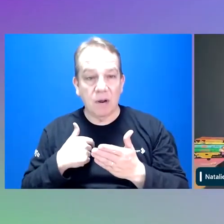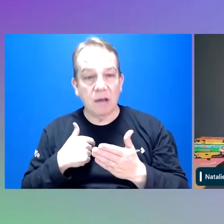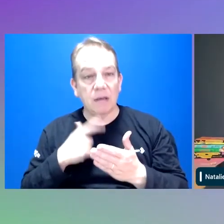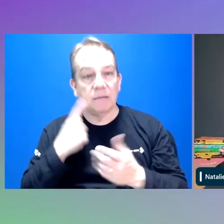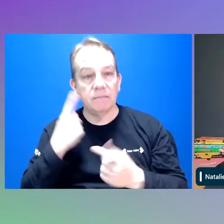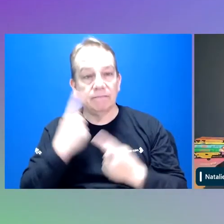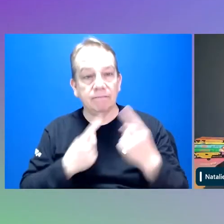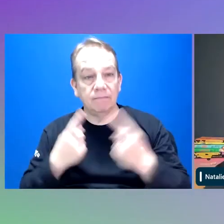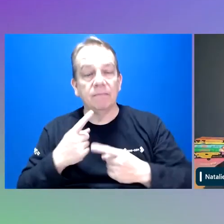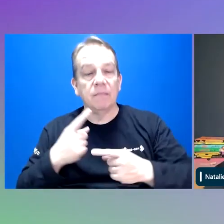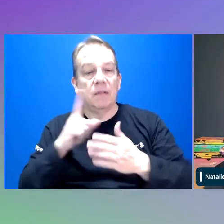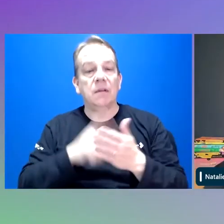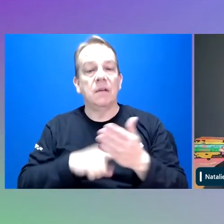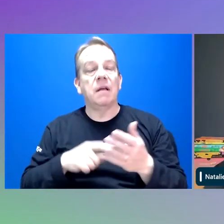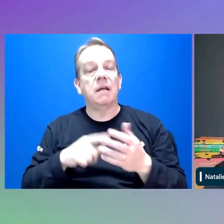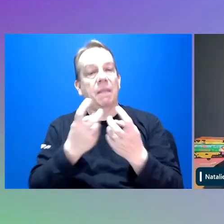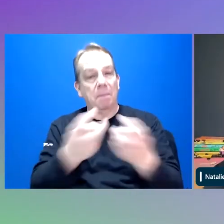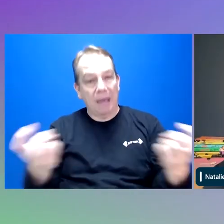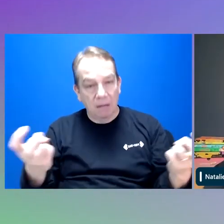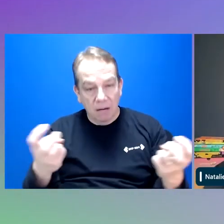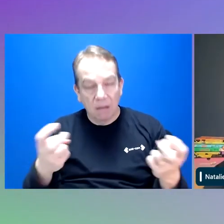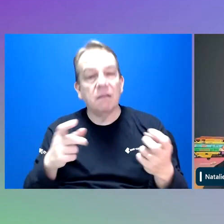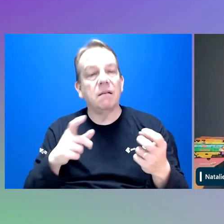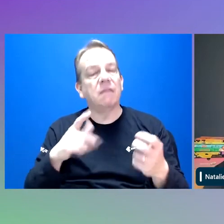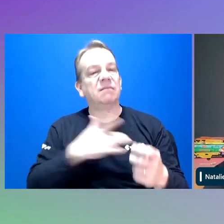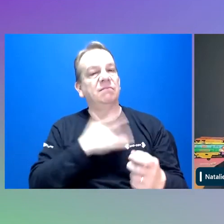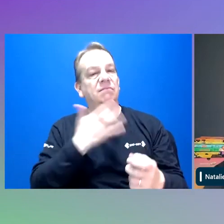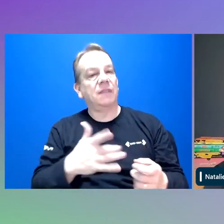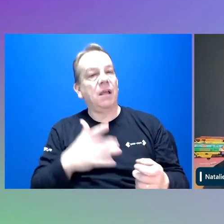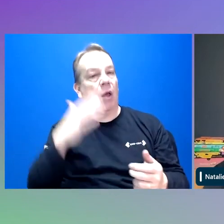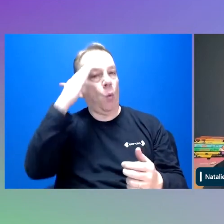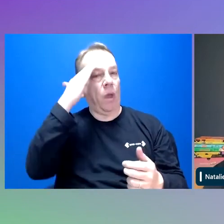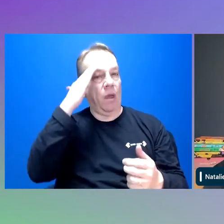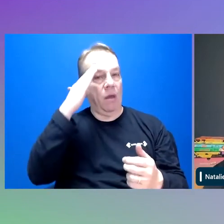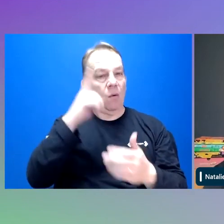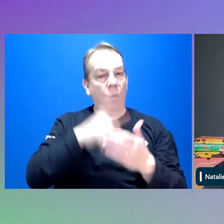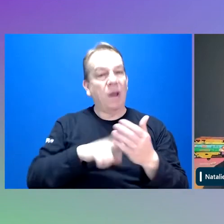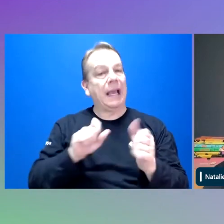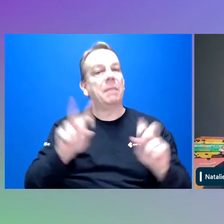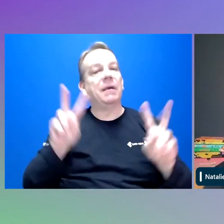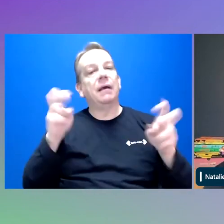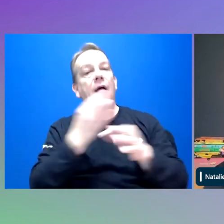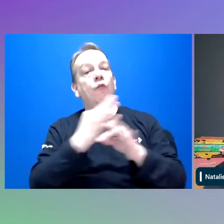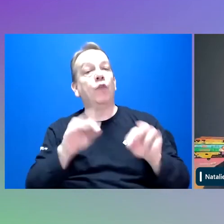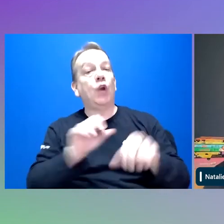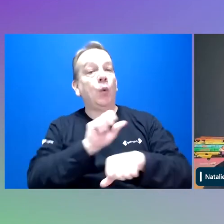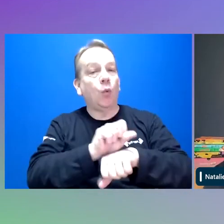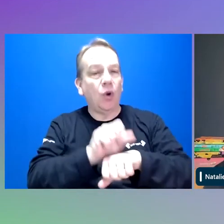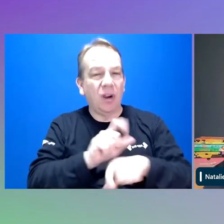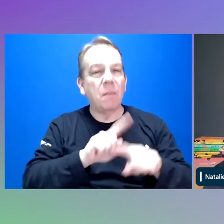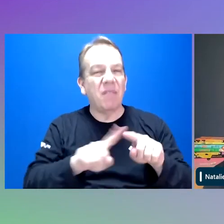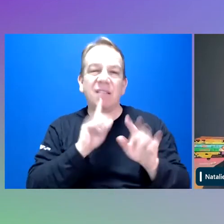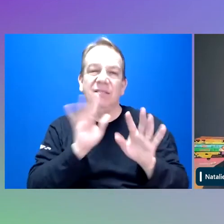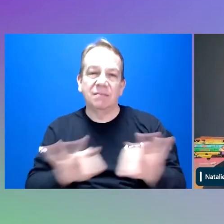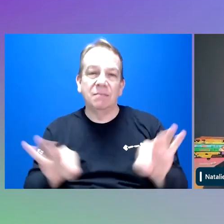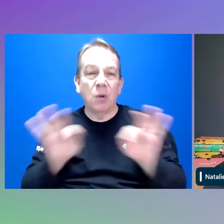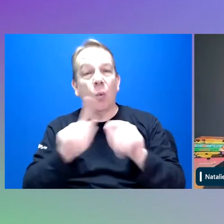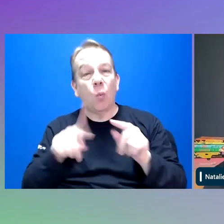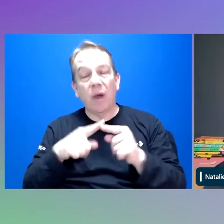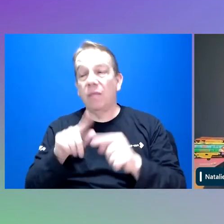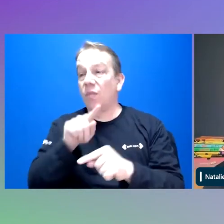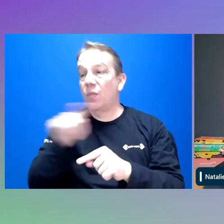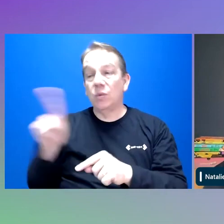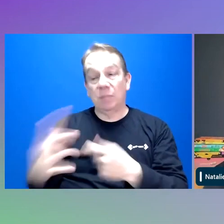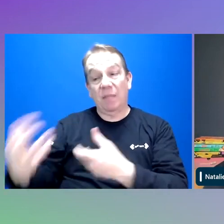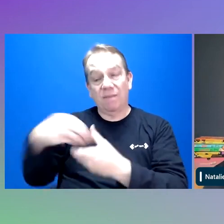this panel is the awareness that it can be free work. And that's also relevant when it comes to co-workers and colleagues, because